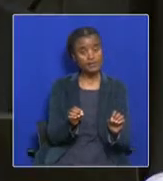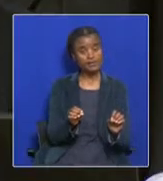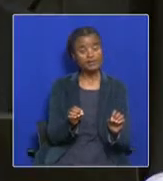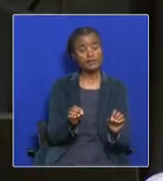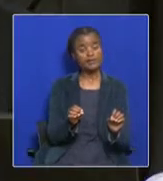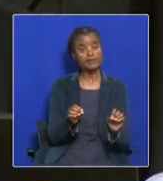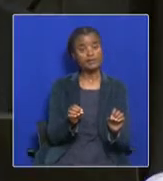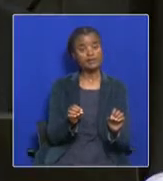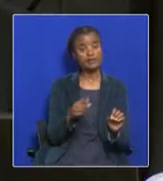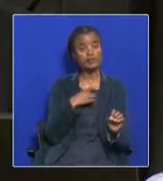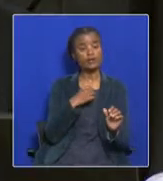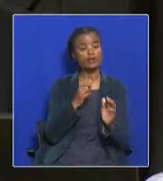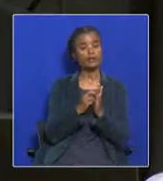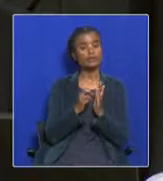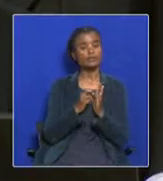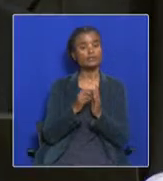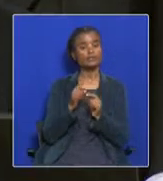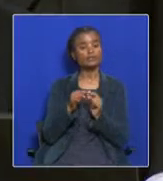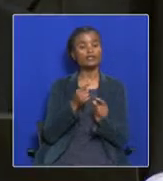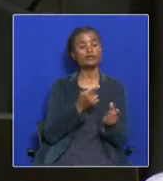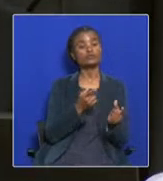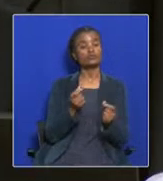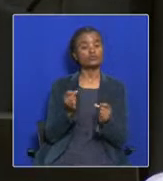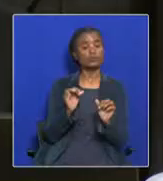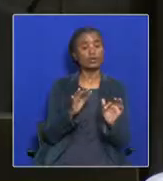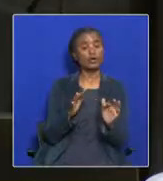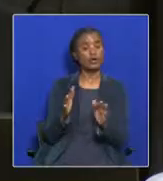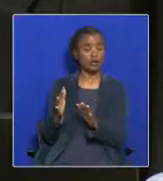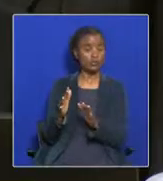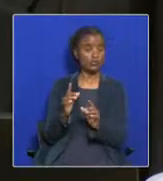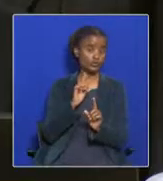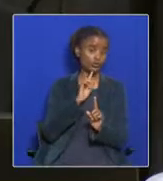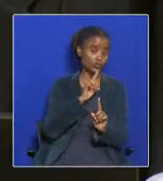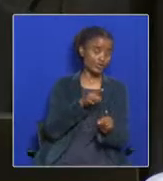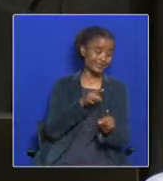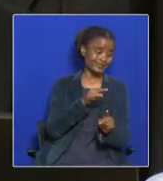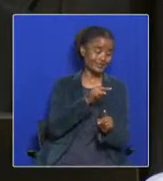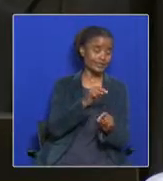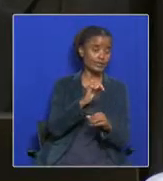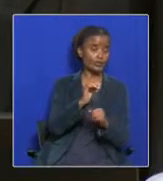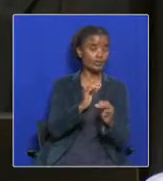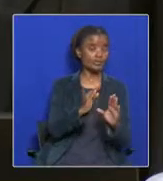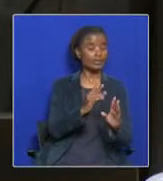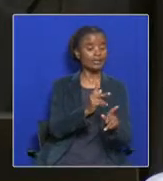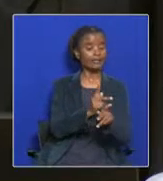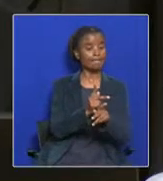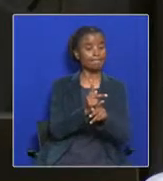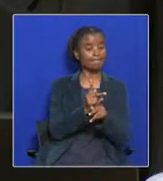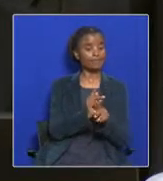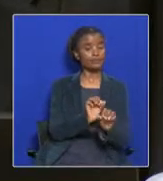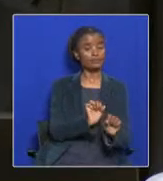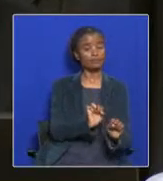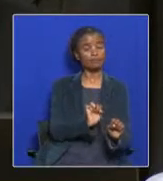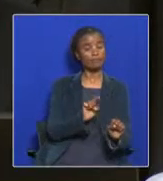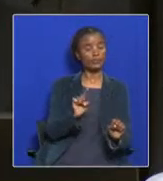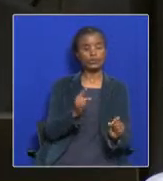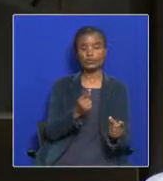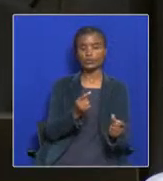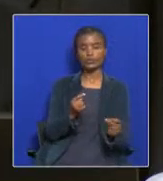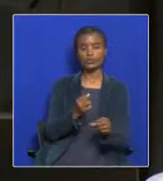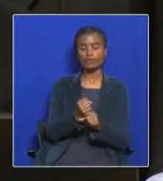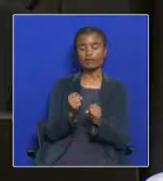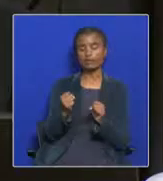how you go about issuing an instruction to detain. You didn't do that. You release it. When it was